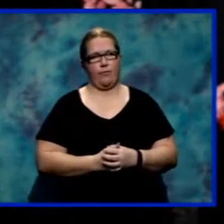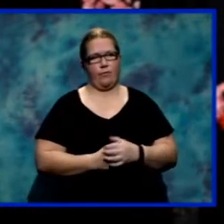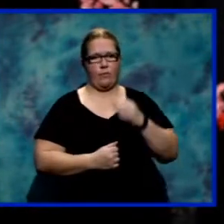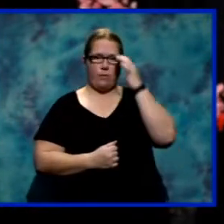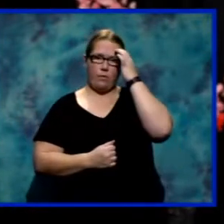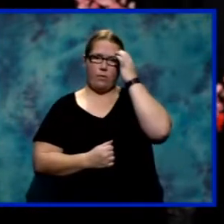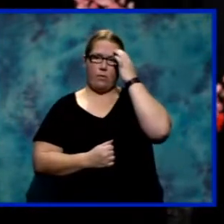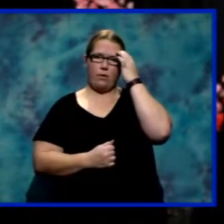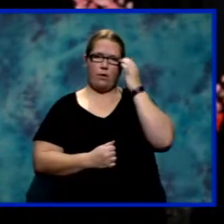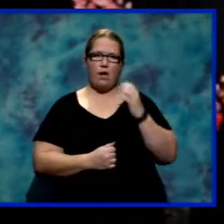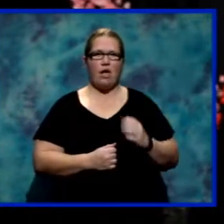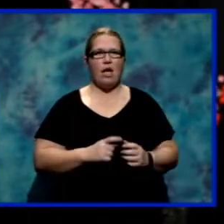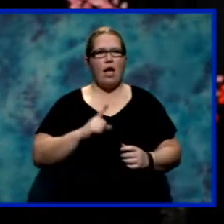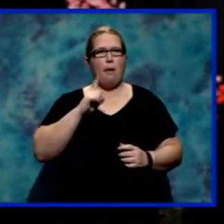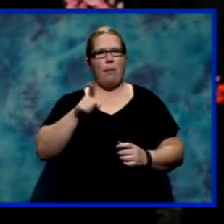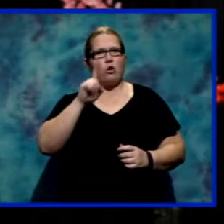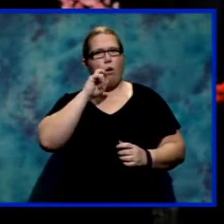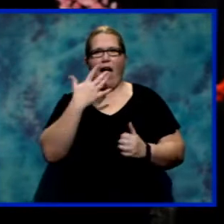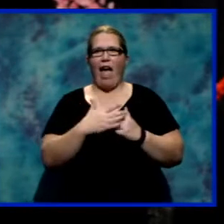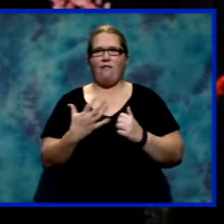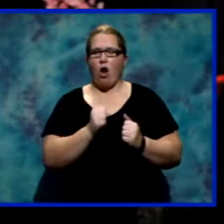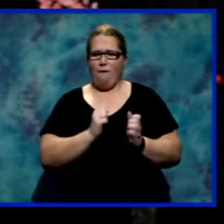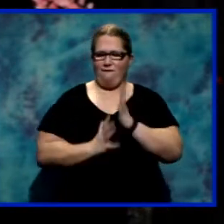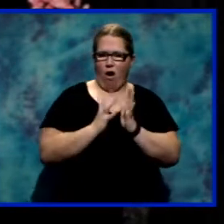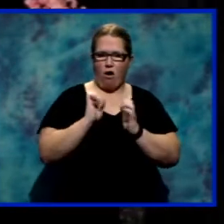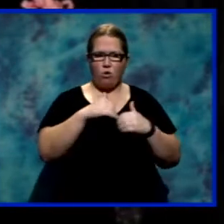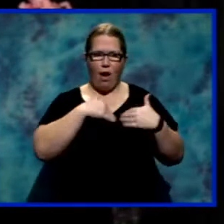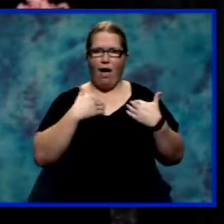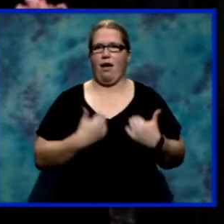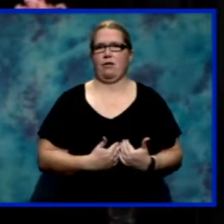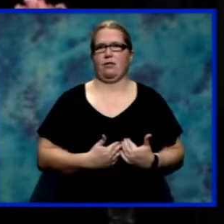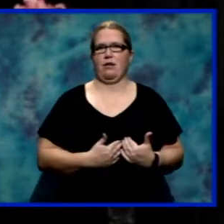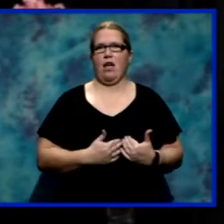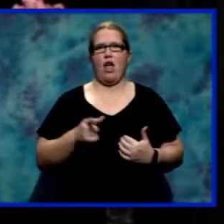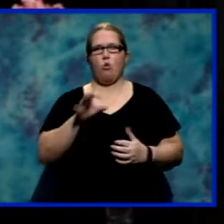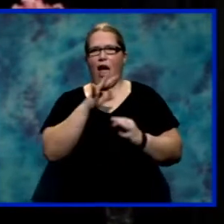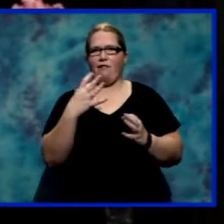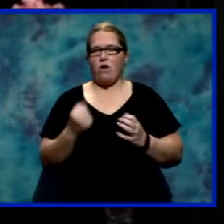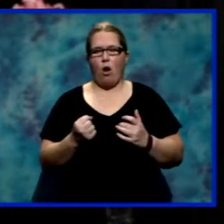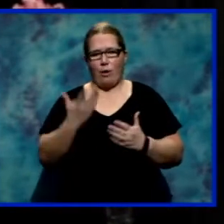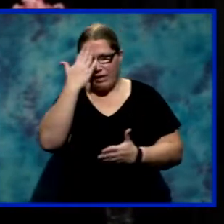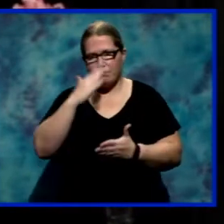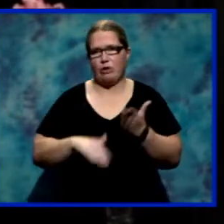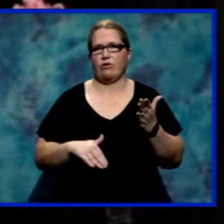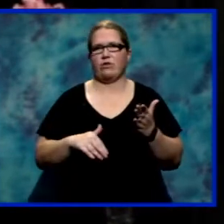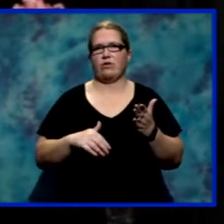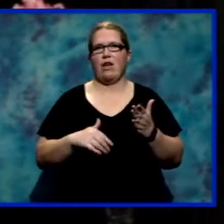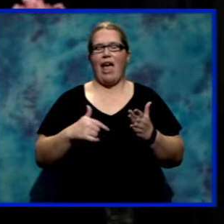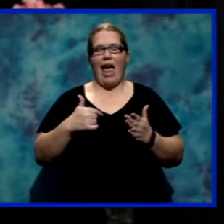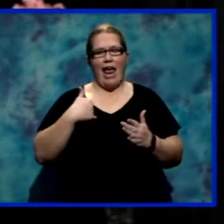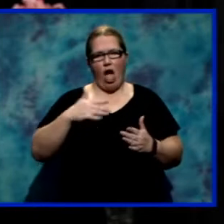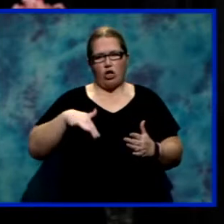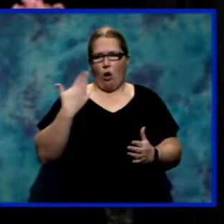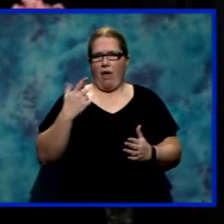But you'll have no fire and you'll have no reason. And tragically, you have no experience. And I don't want that for you. And when